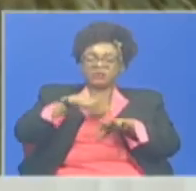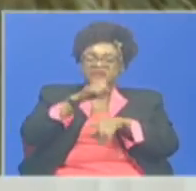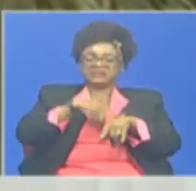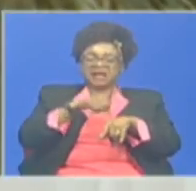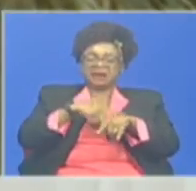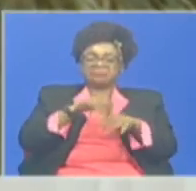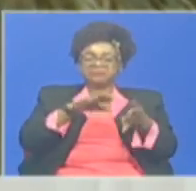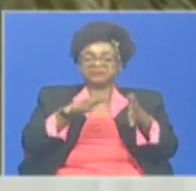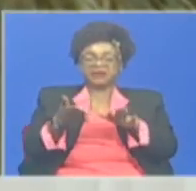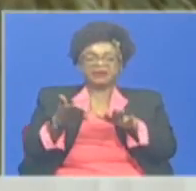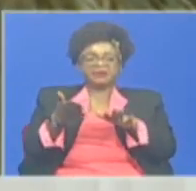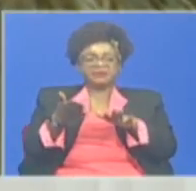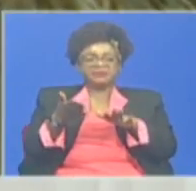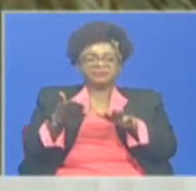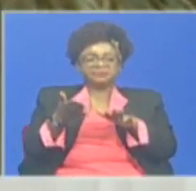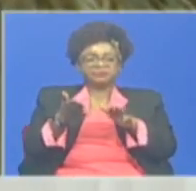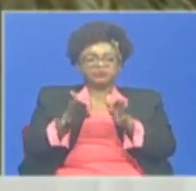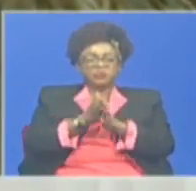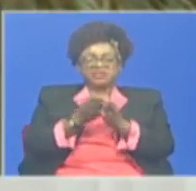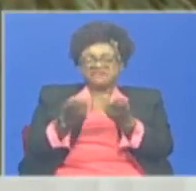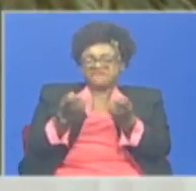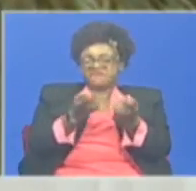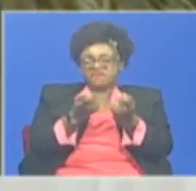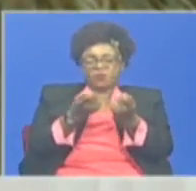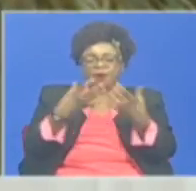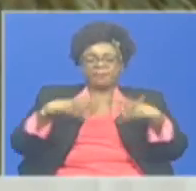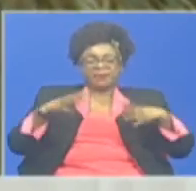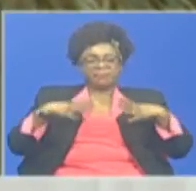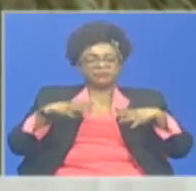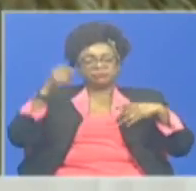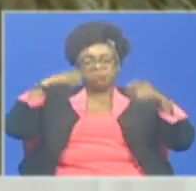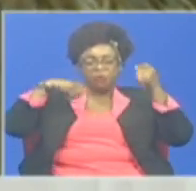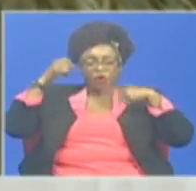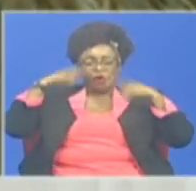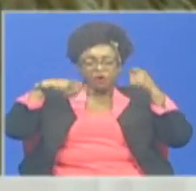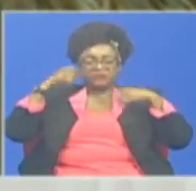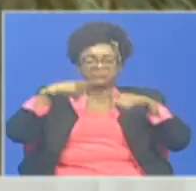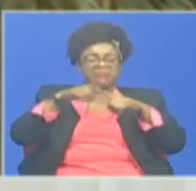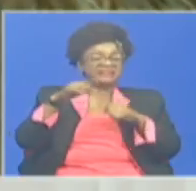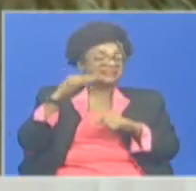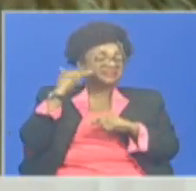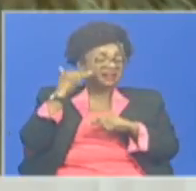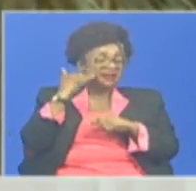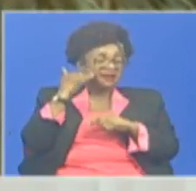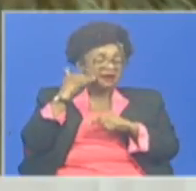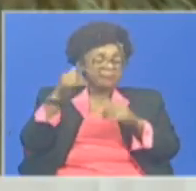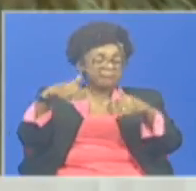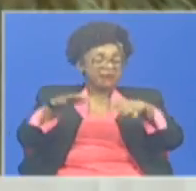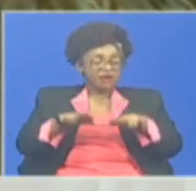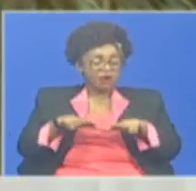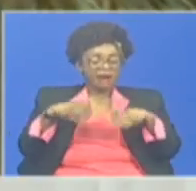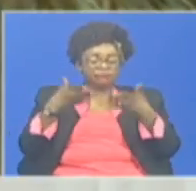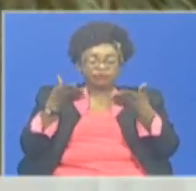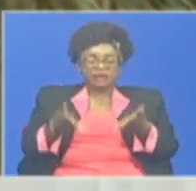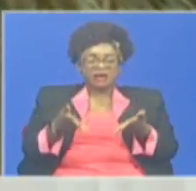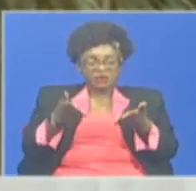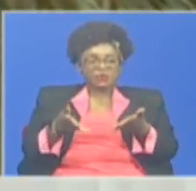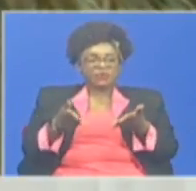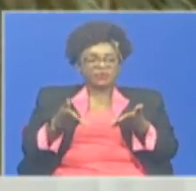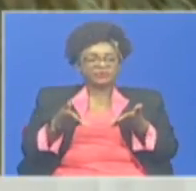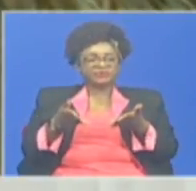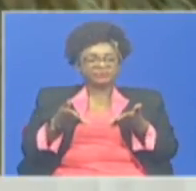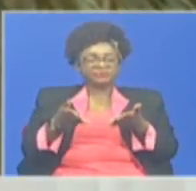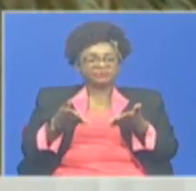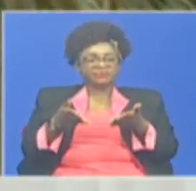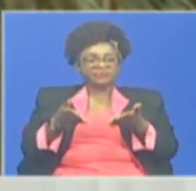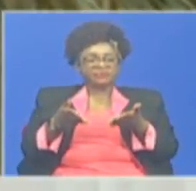a handful mourners. But a burial in a Siaya of what until now was